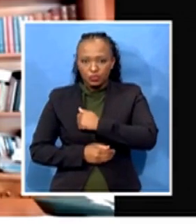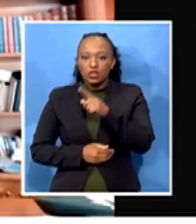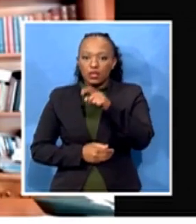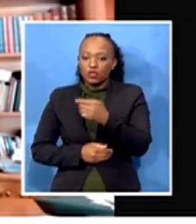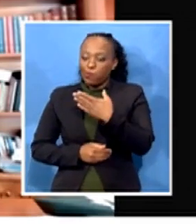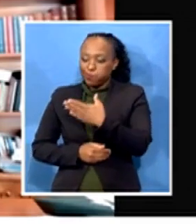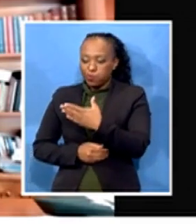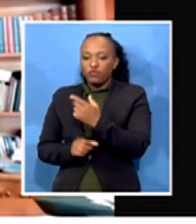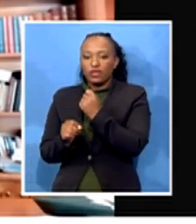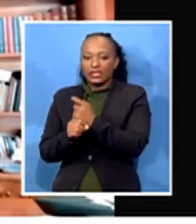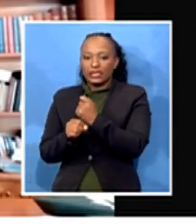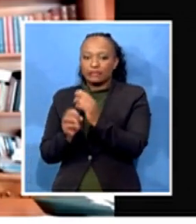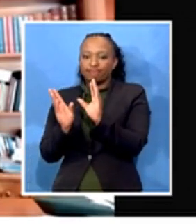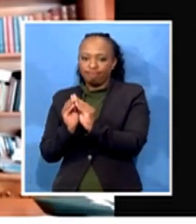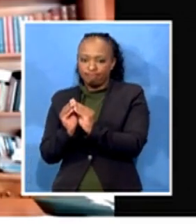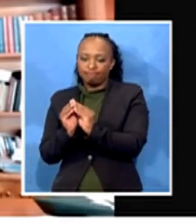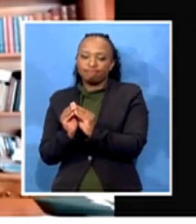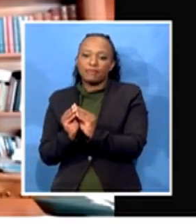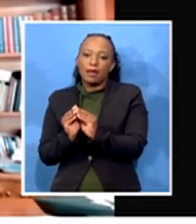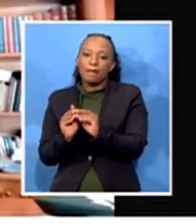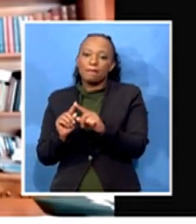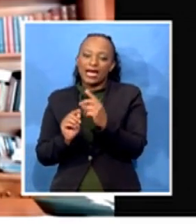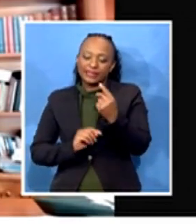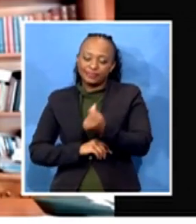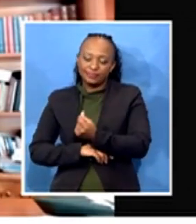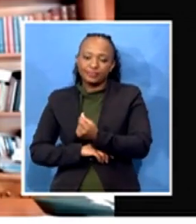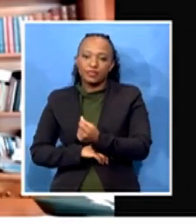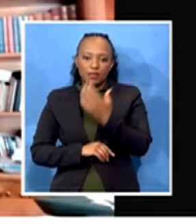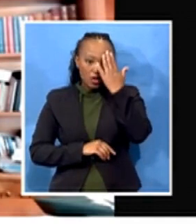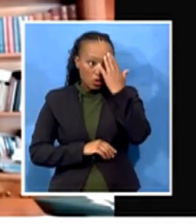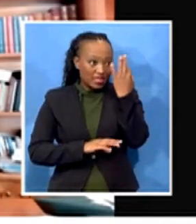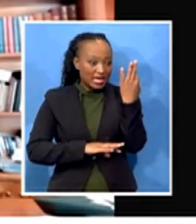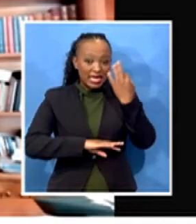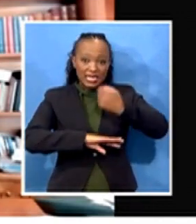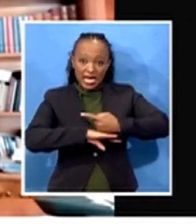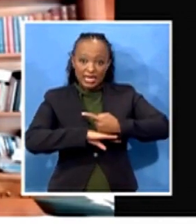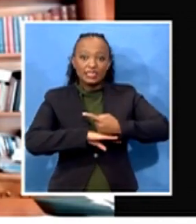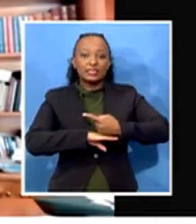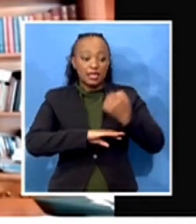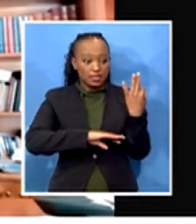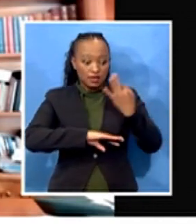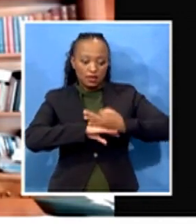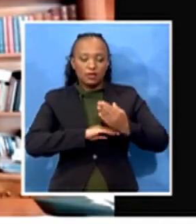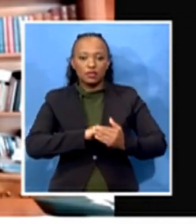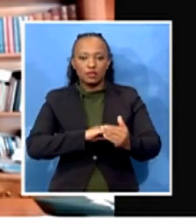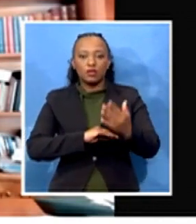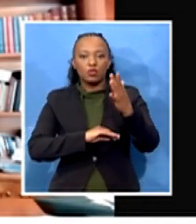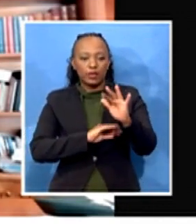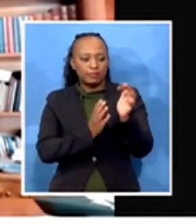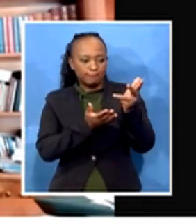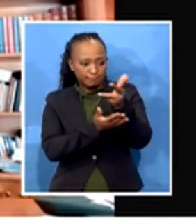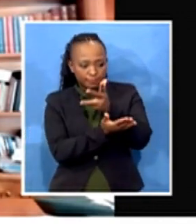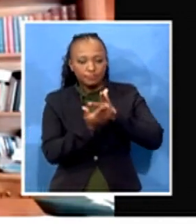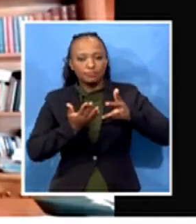I know that over the next 3 days, you will be charting the course of what I would call a